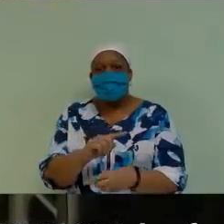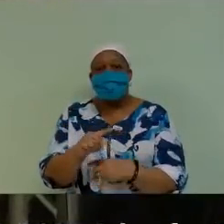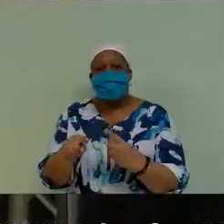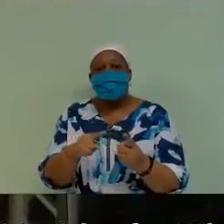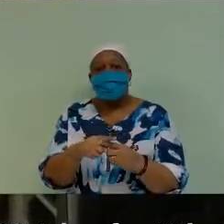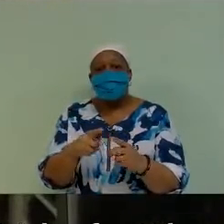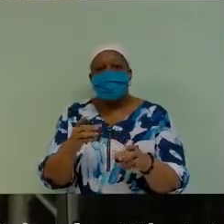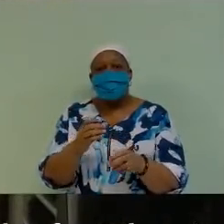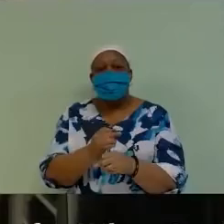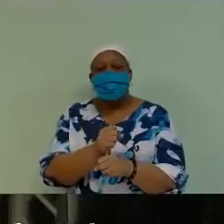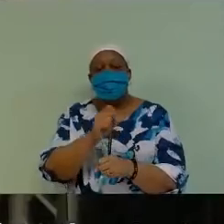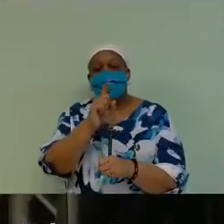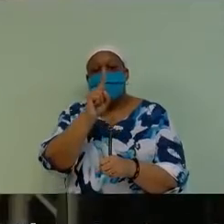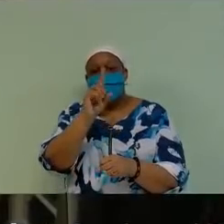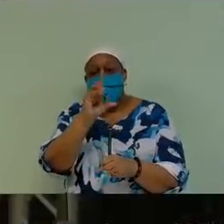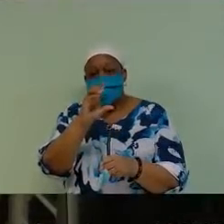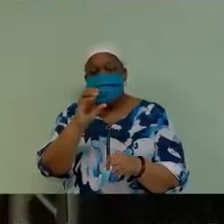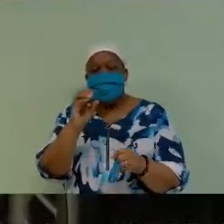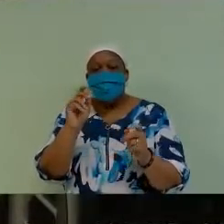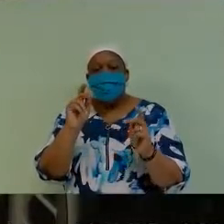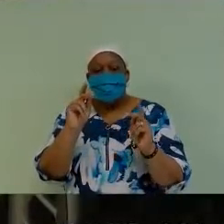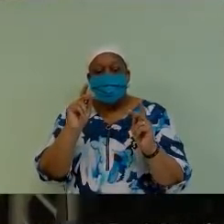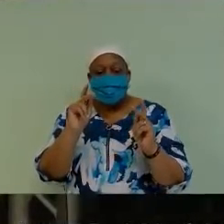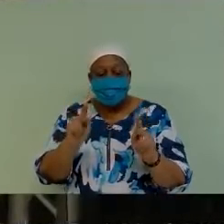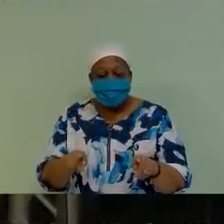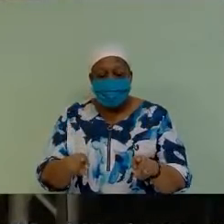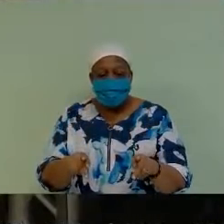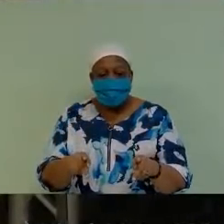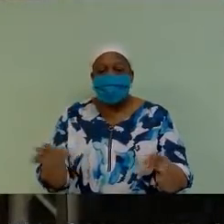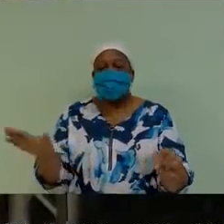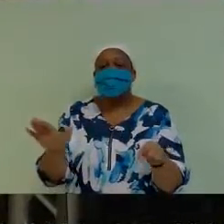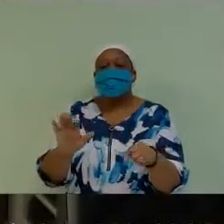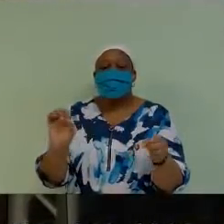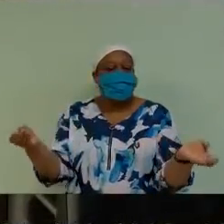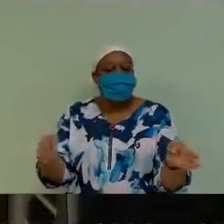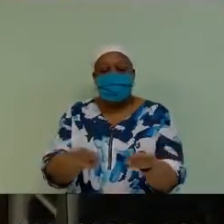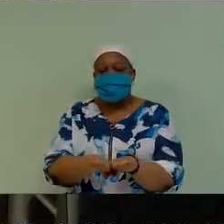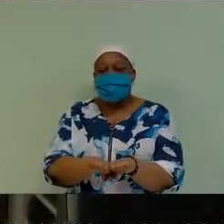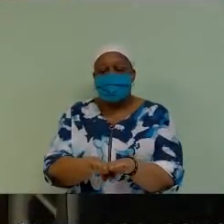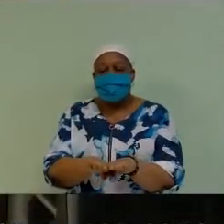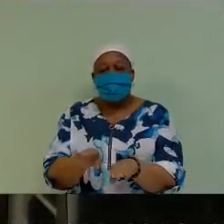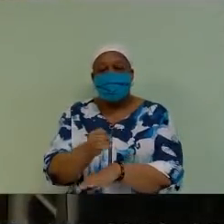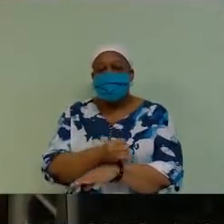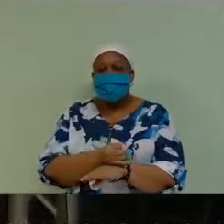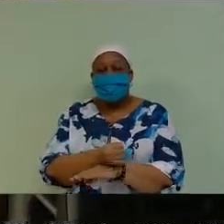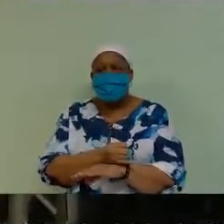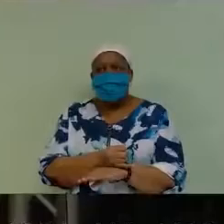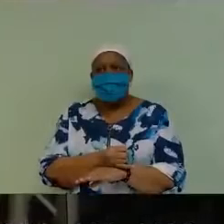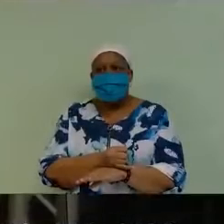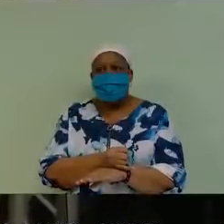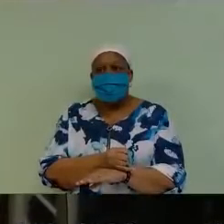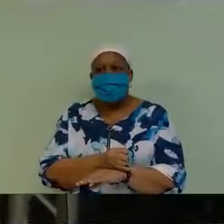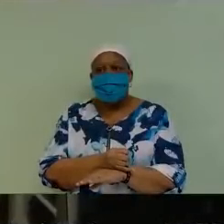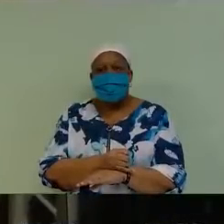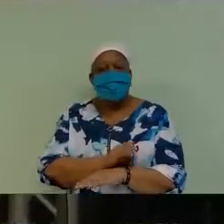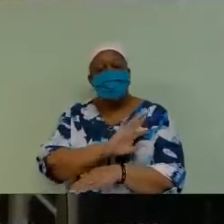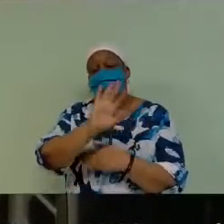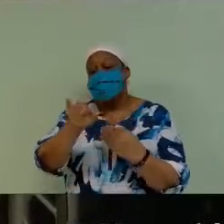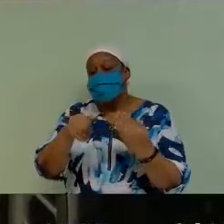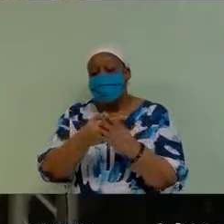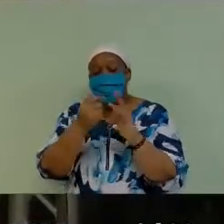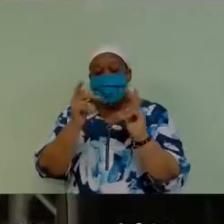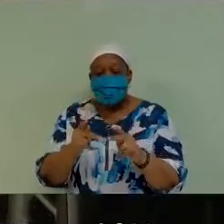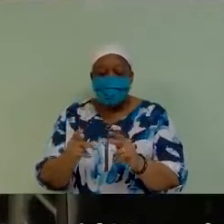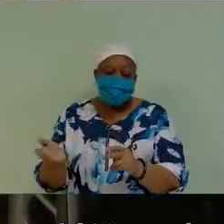cases, they locked down the country, and any New Zealander coming back home had to be